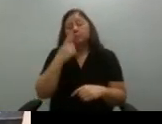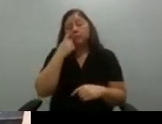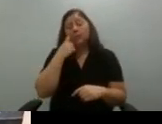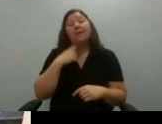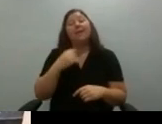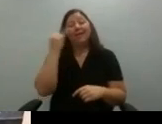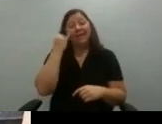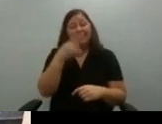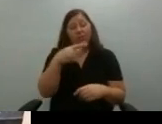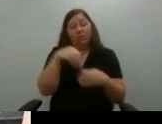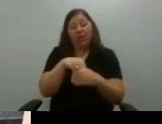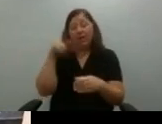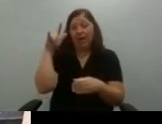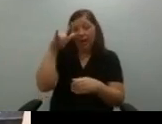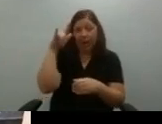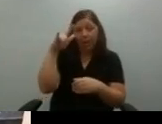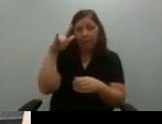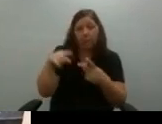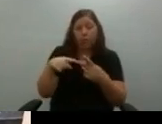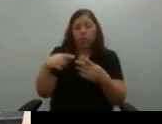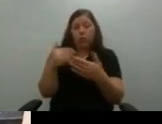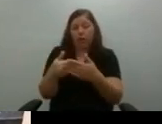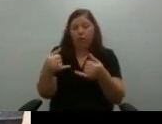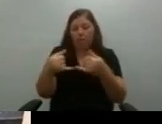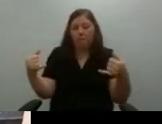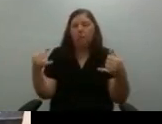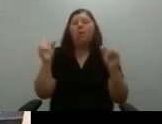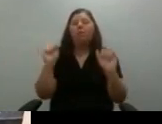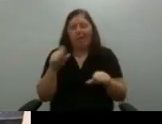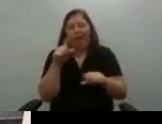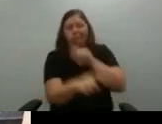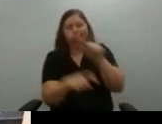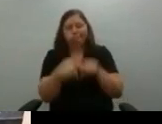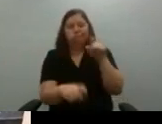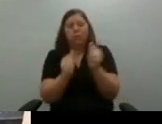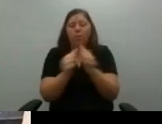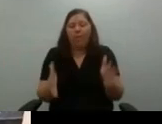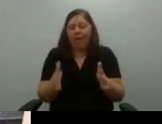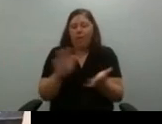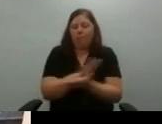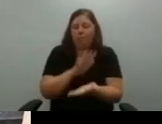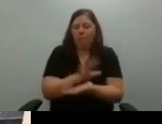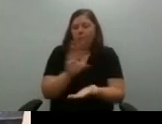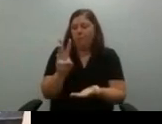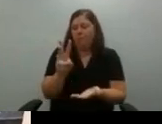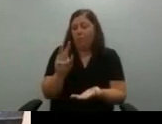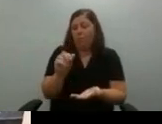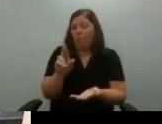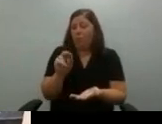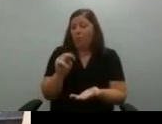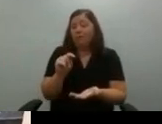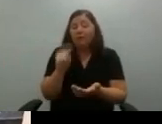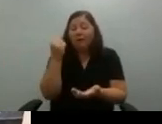border, you can be questioned or detained without a warrant, but you still do have the right to remain silent.